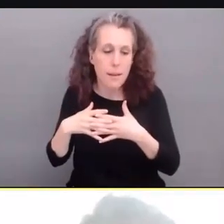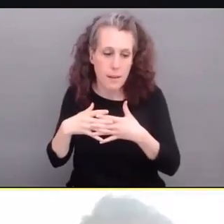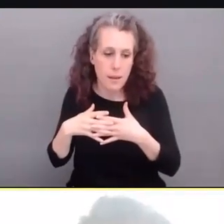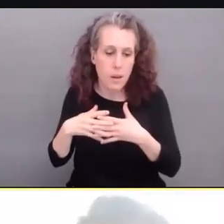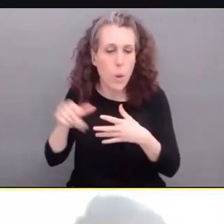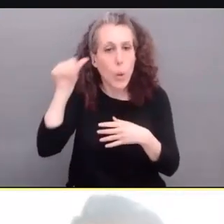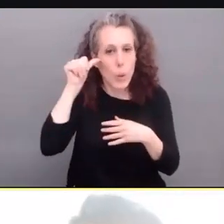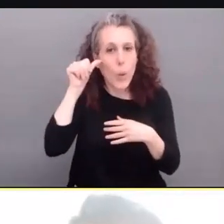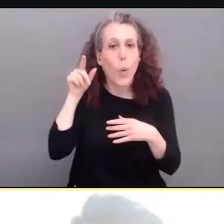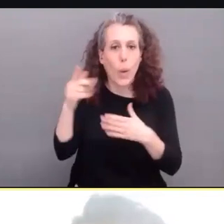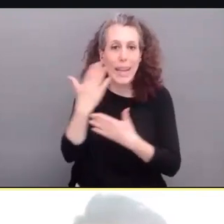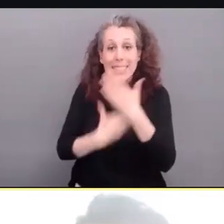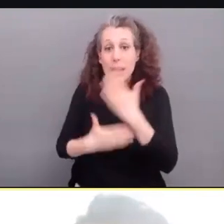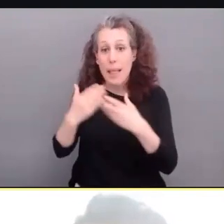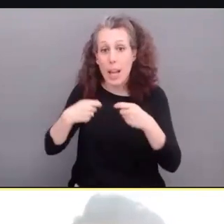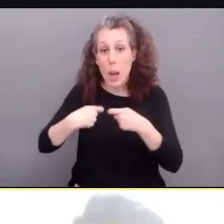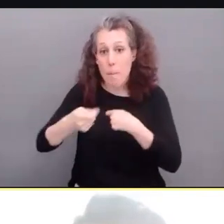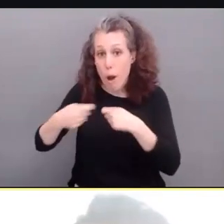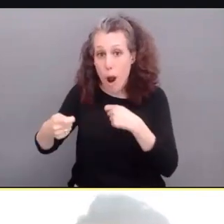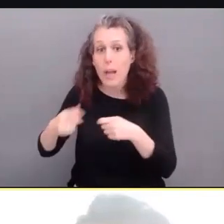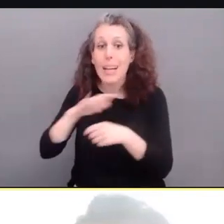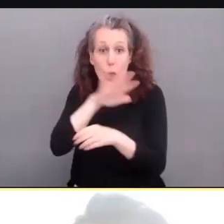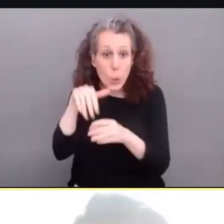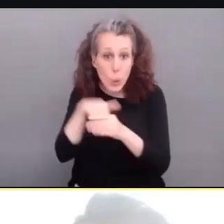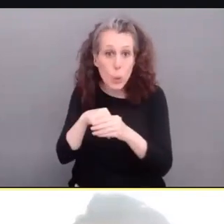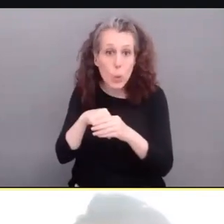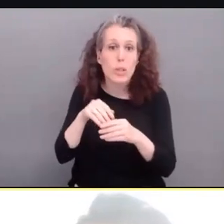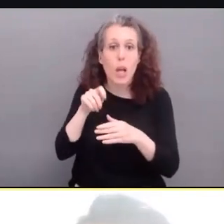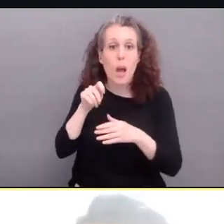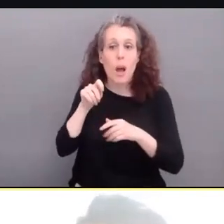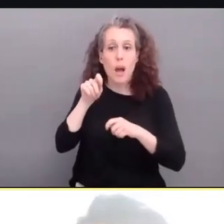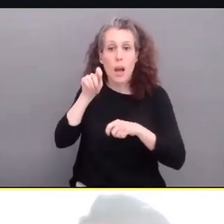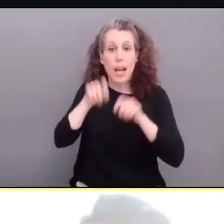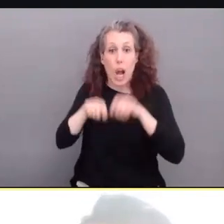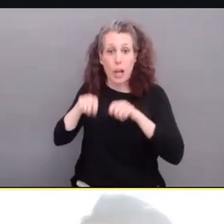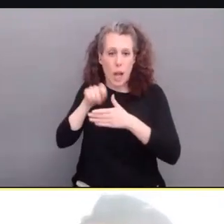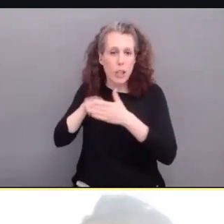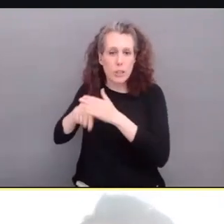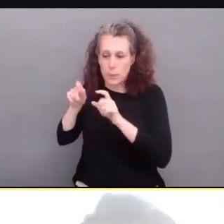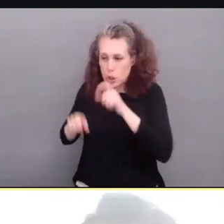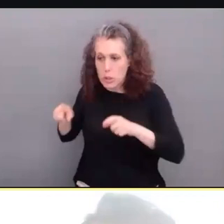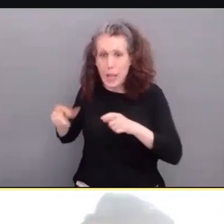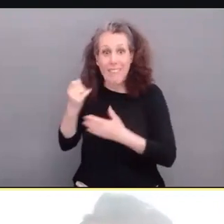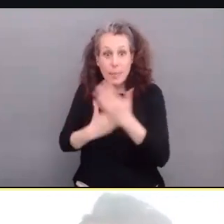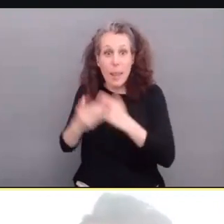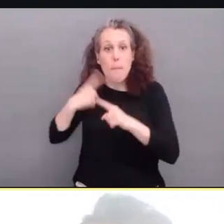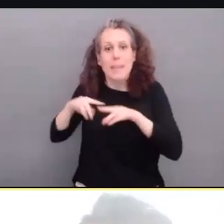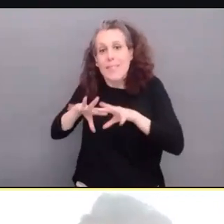this so-called disability market, which includes customers with disabilities and their families, they